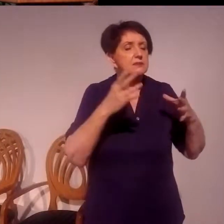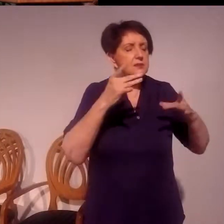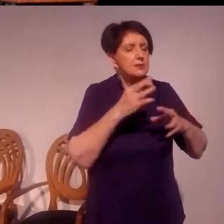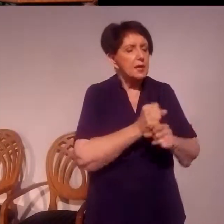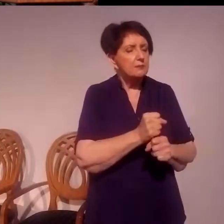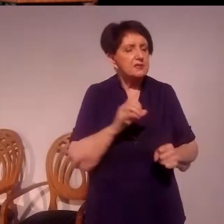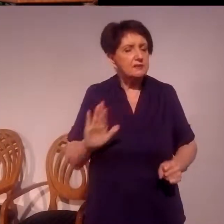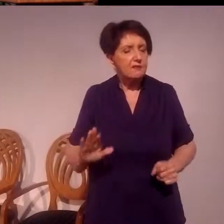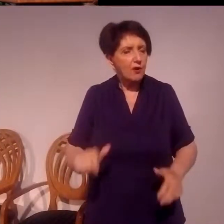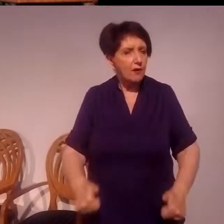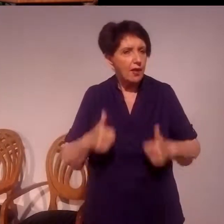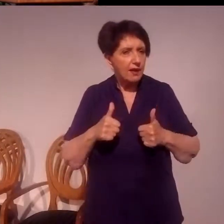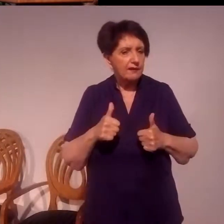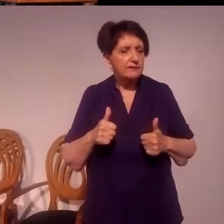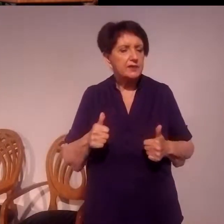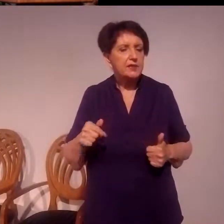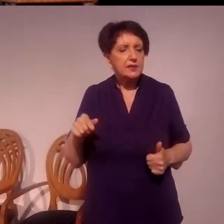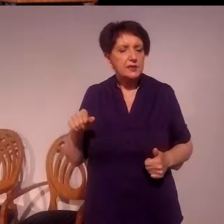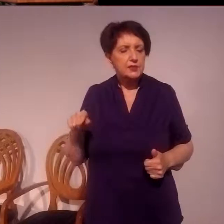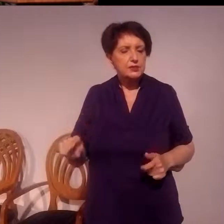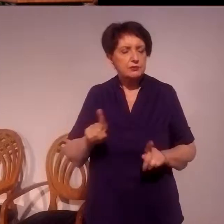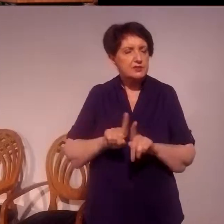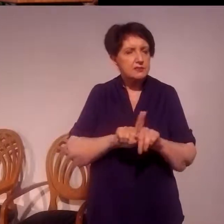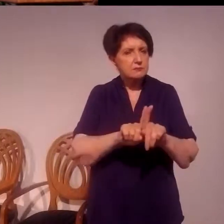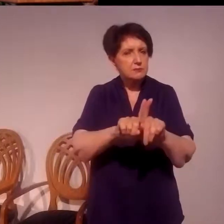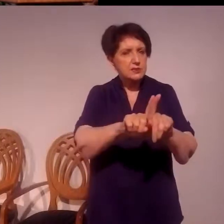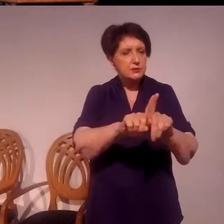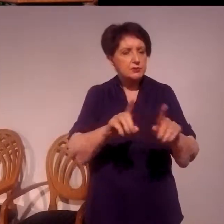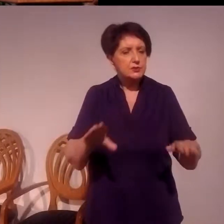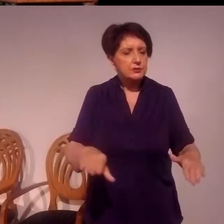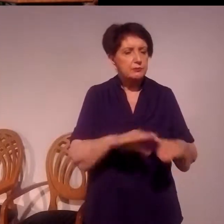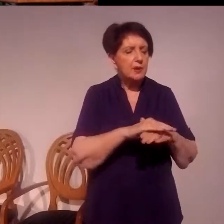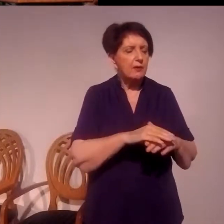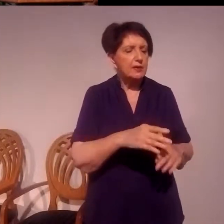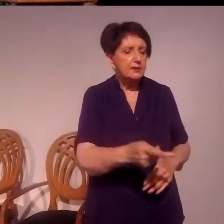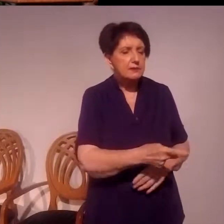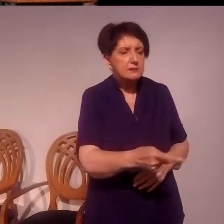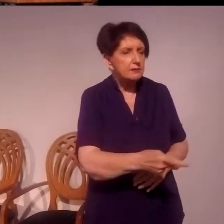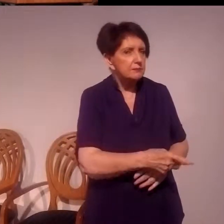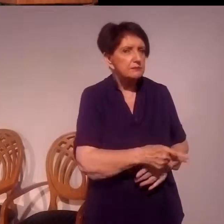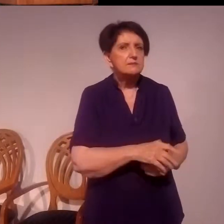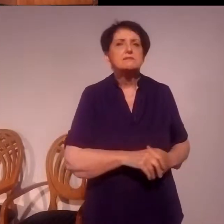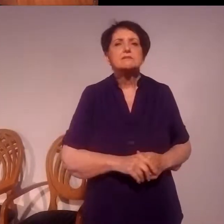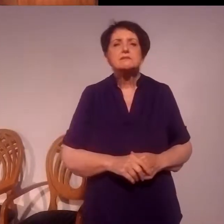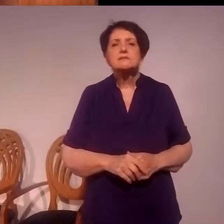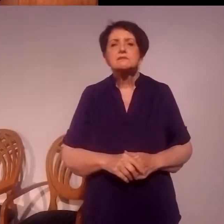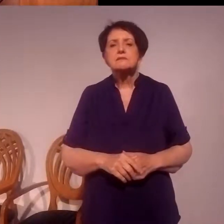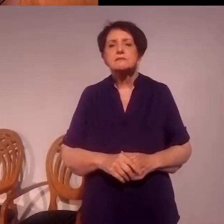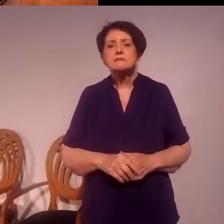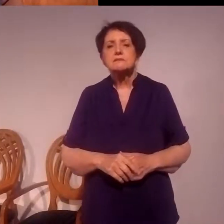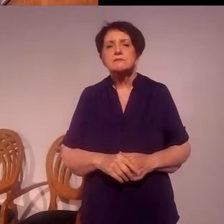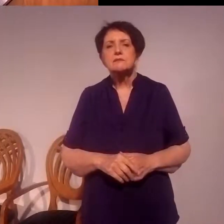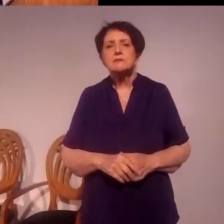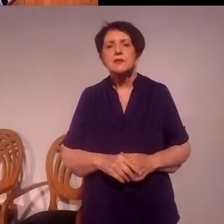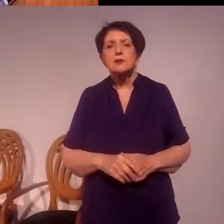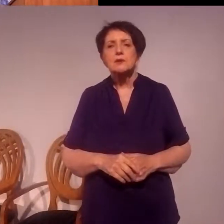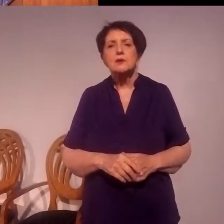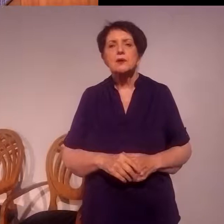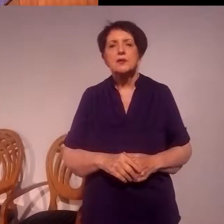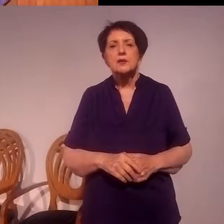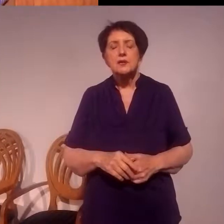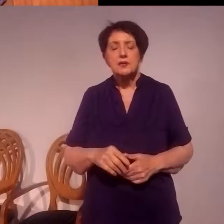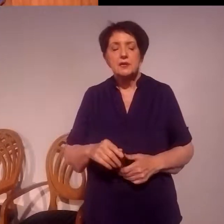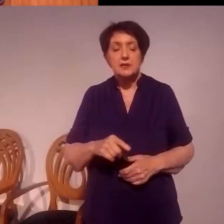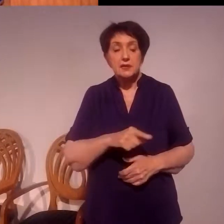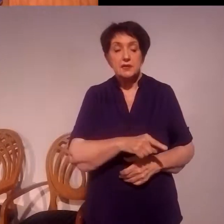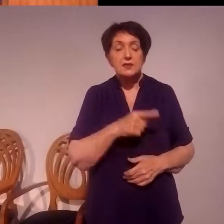his mentor. She married him and his husband, and it was all over the minister's listserv. And he said,